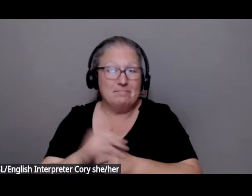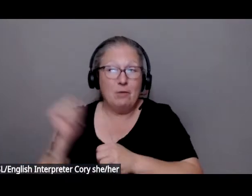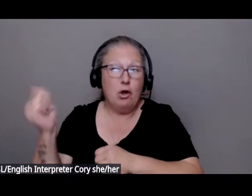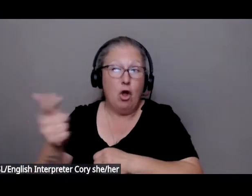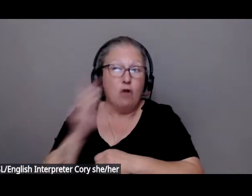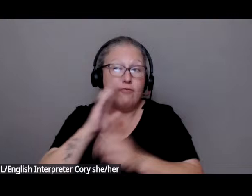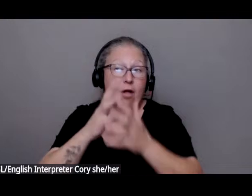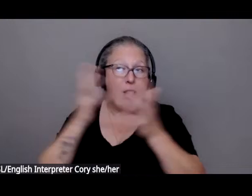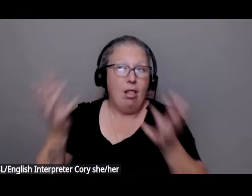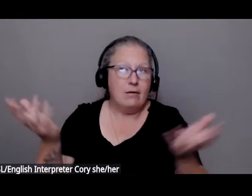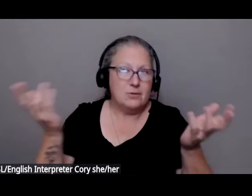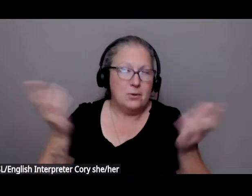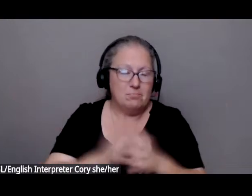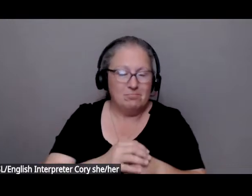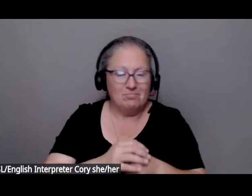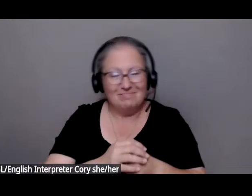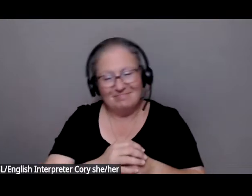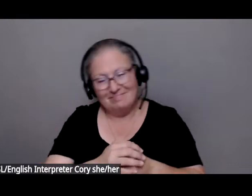lot, so.